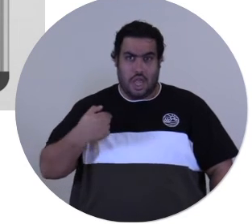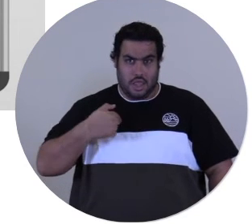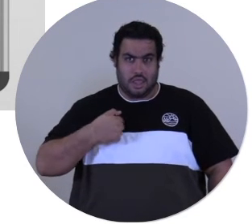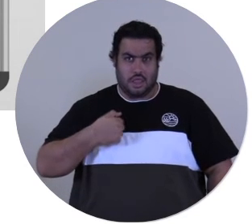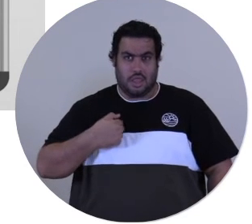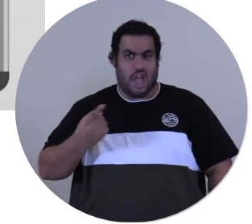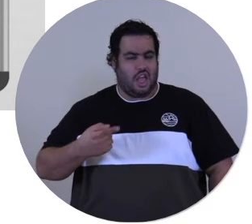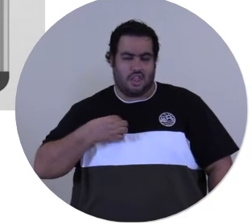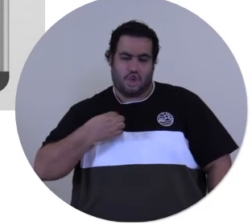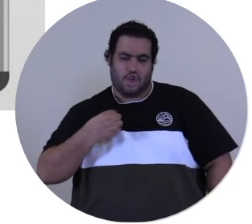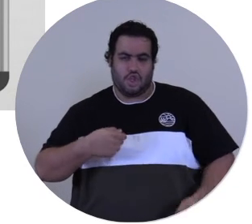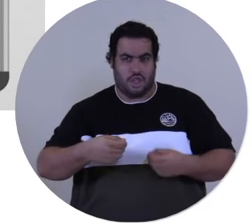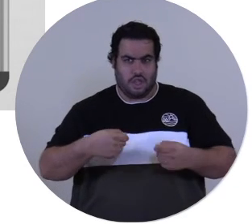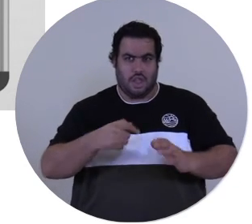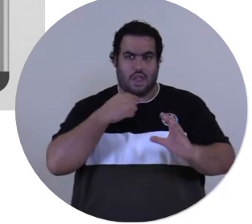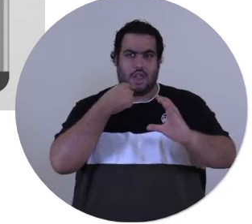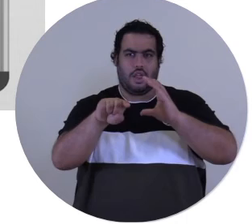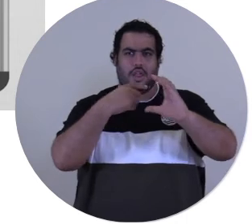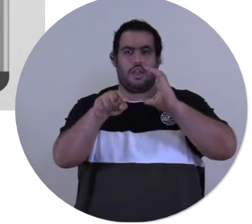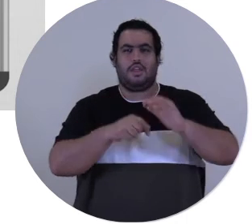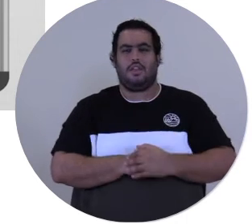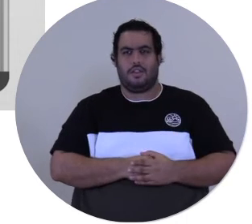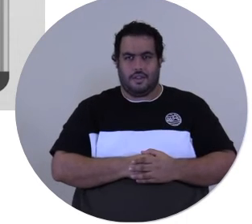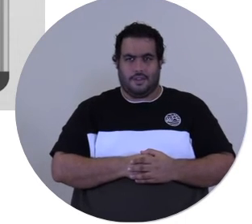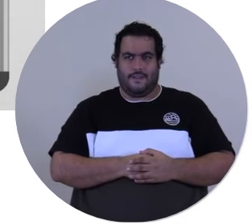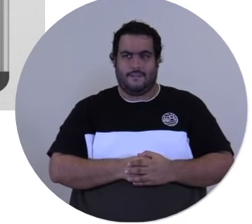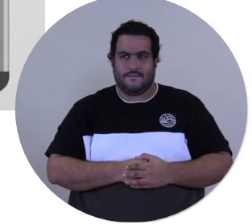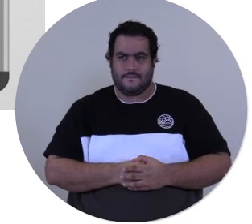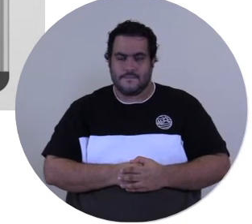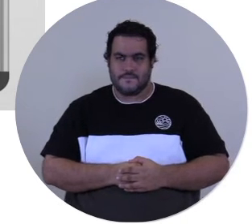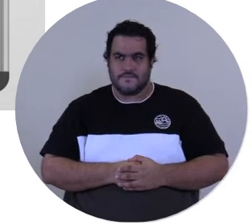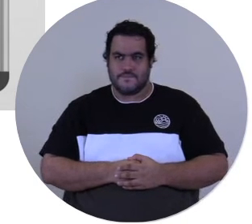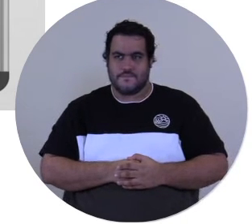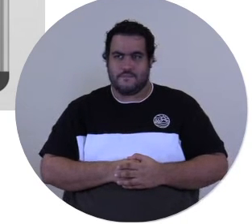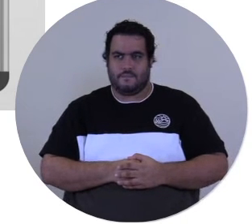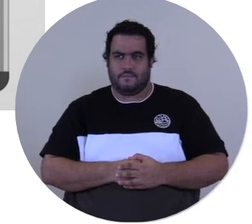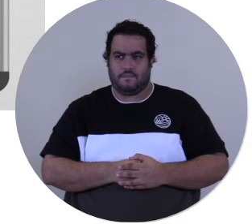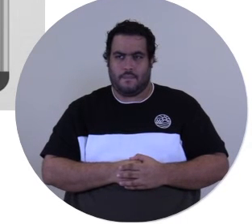Example, I often buy clothes by mail order.